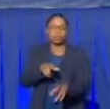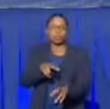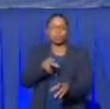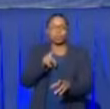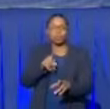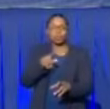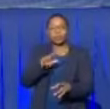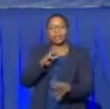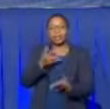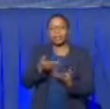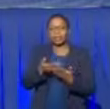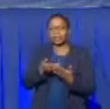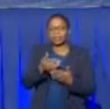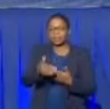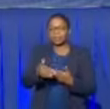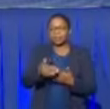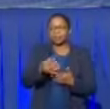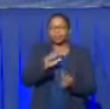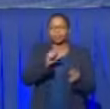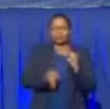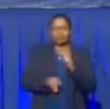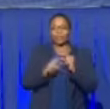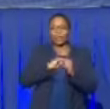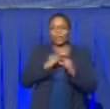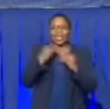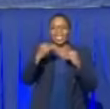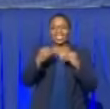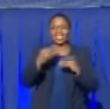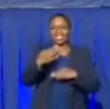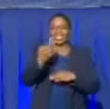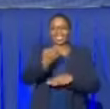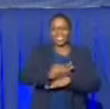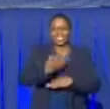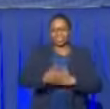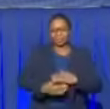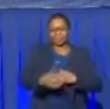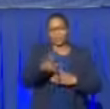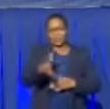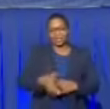briefing. Busy 3 days ahead. DCO Shiburi.